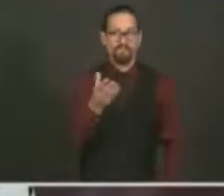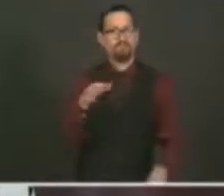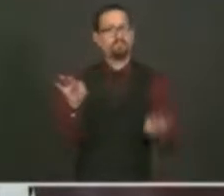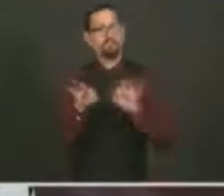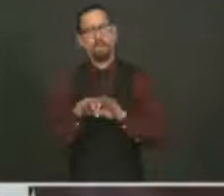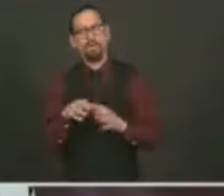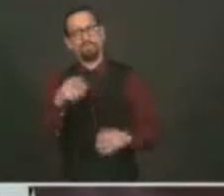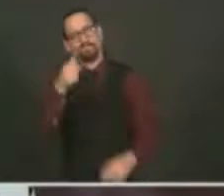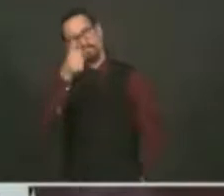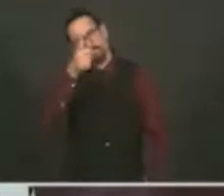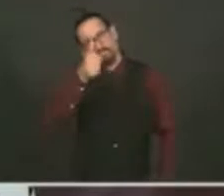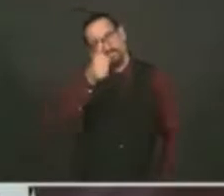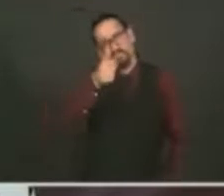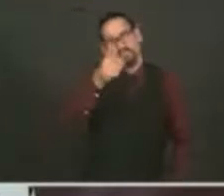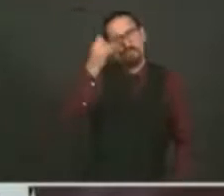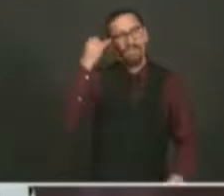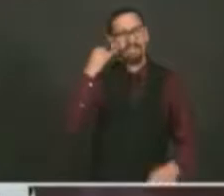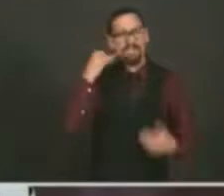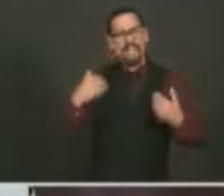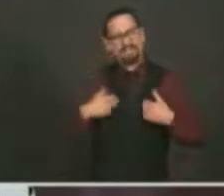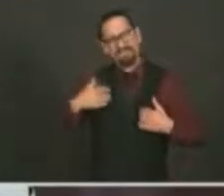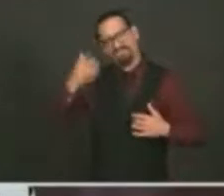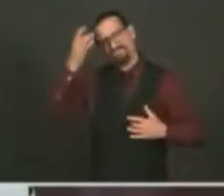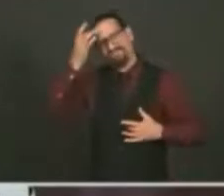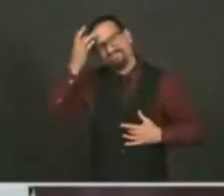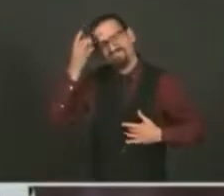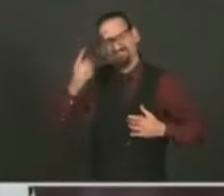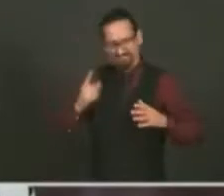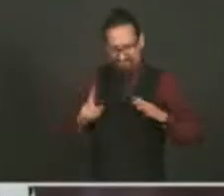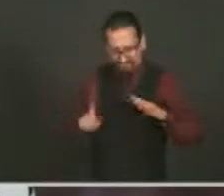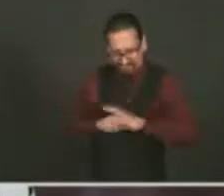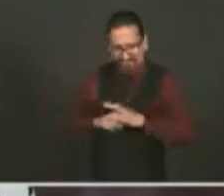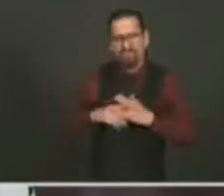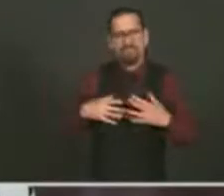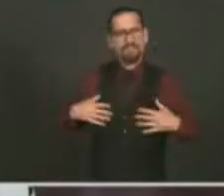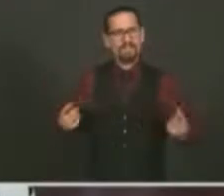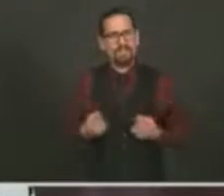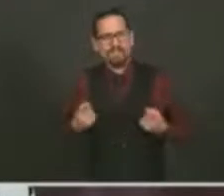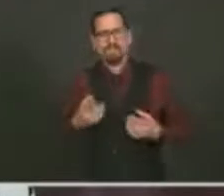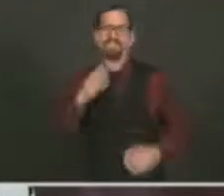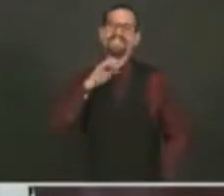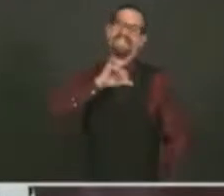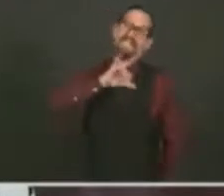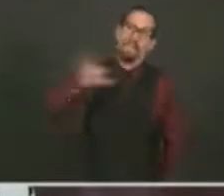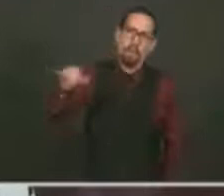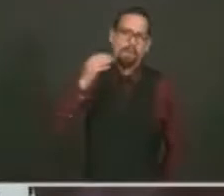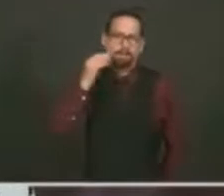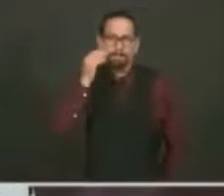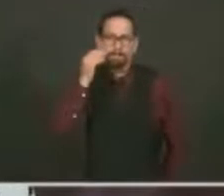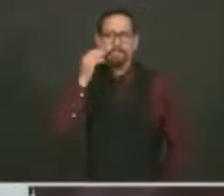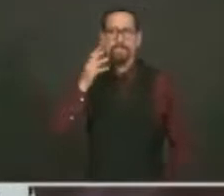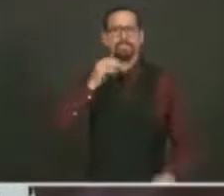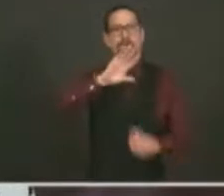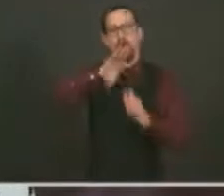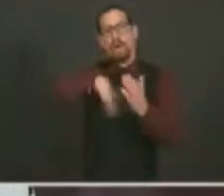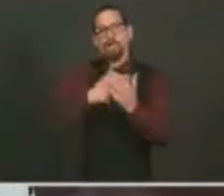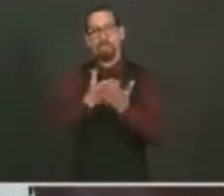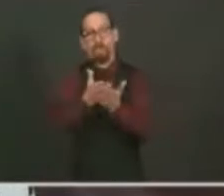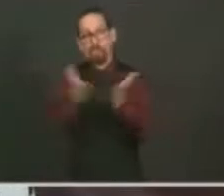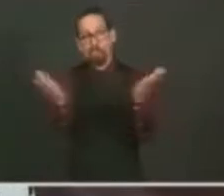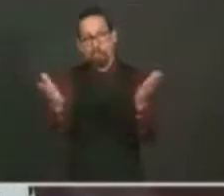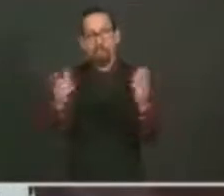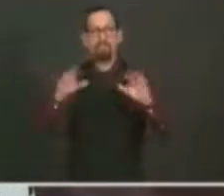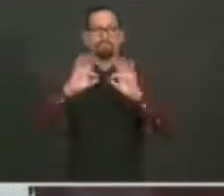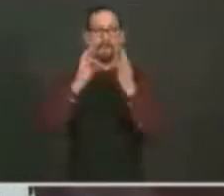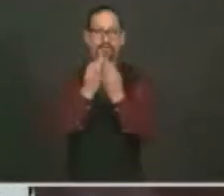experiencing symptoms, please stay home and make sure the members of your household do the same. The